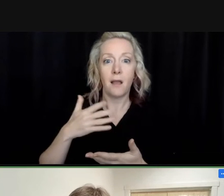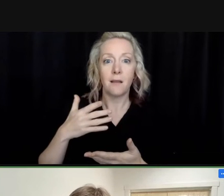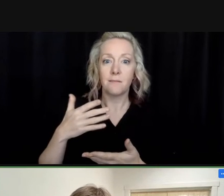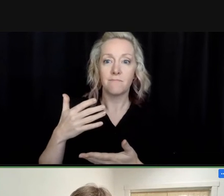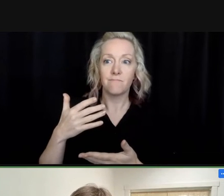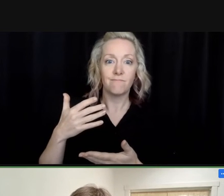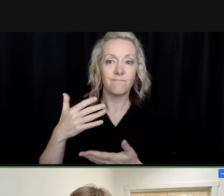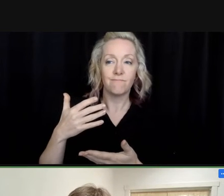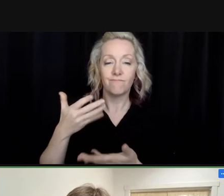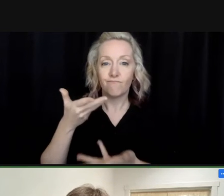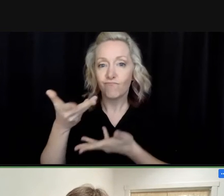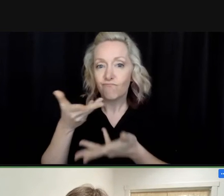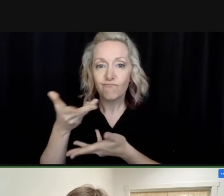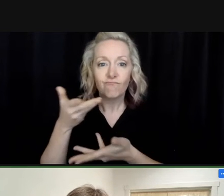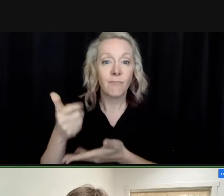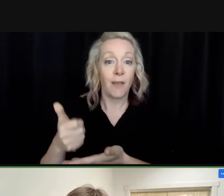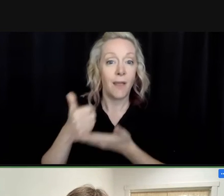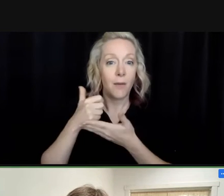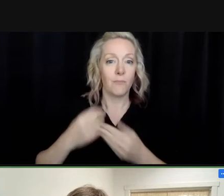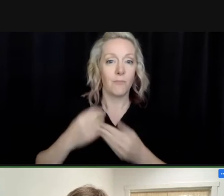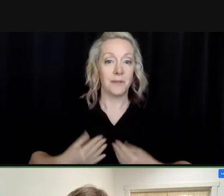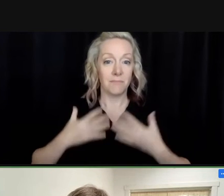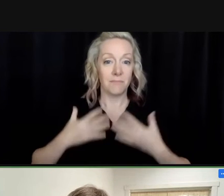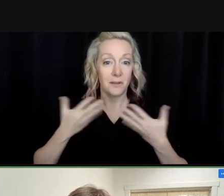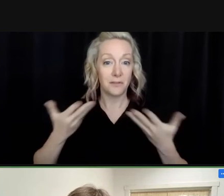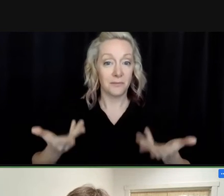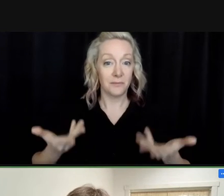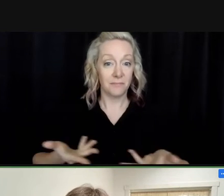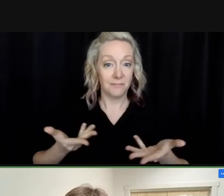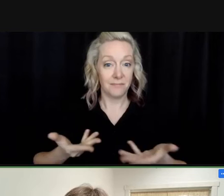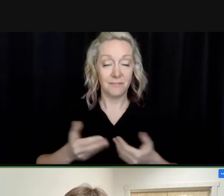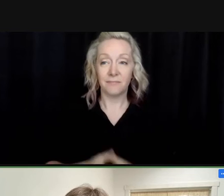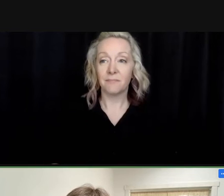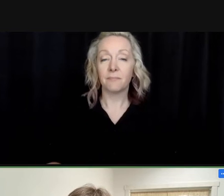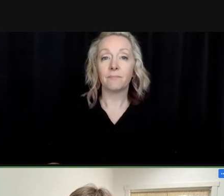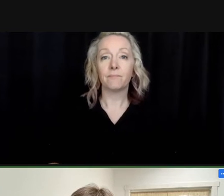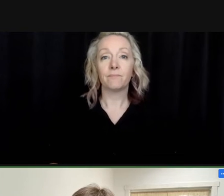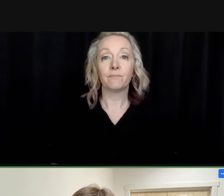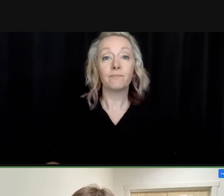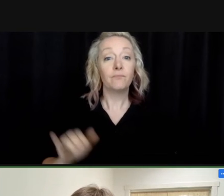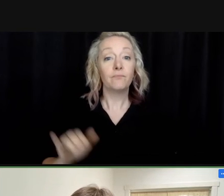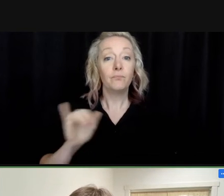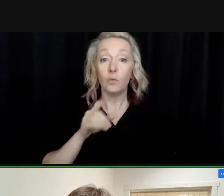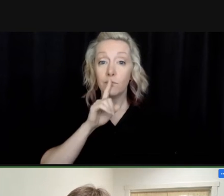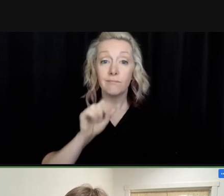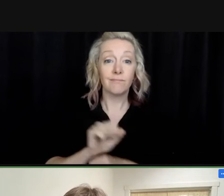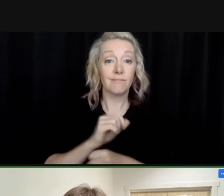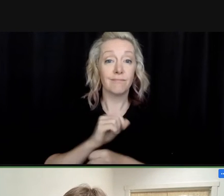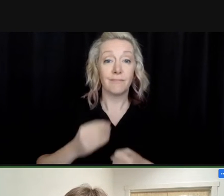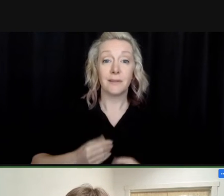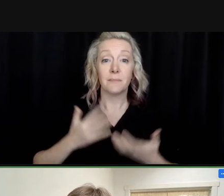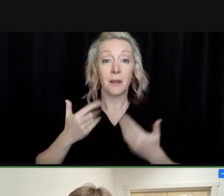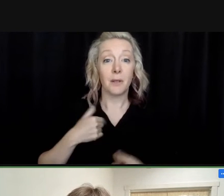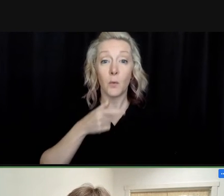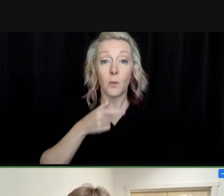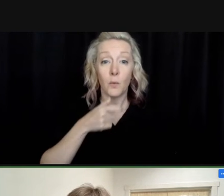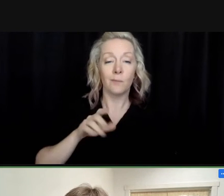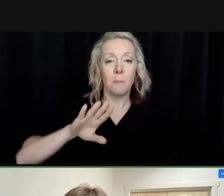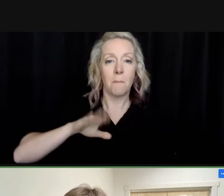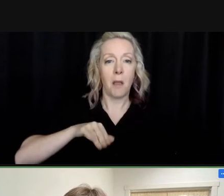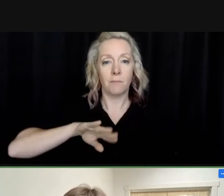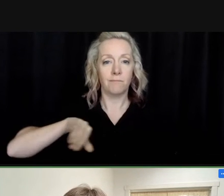and also an inspiration for this presentation. And then, but the real inspiration is this little cutie down here in the